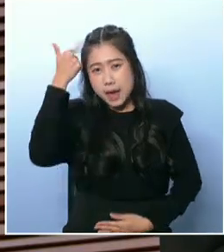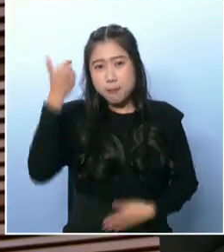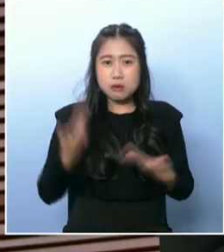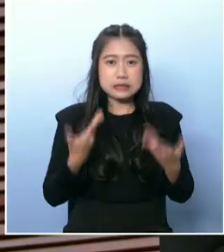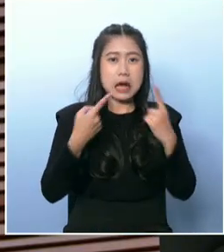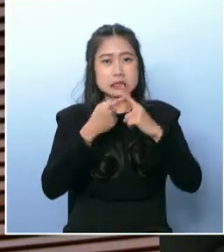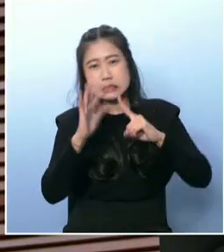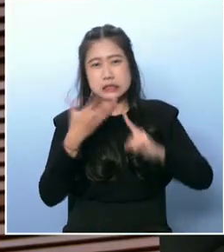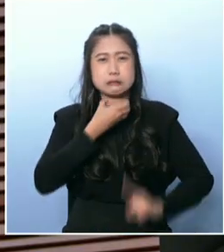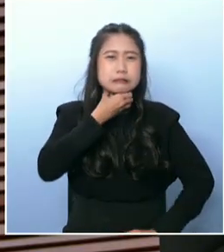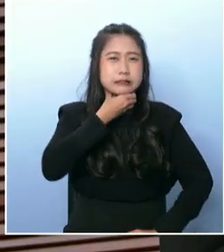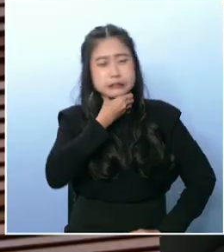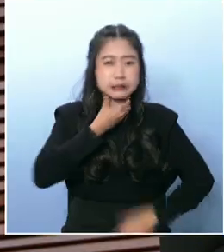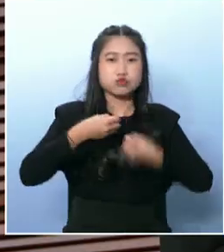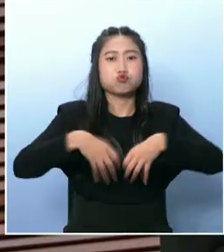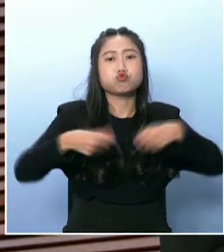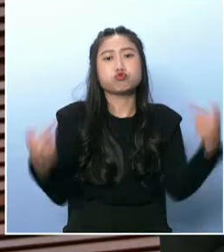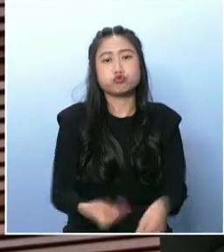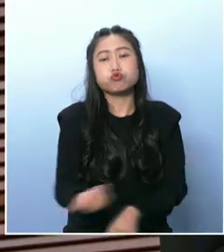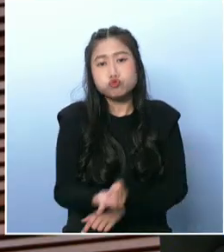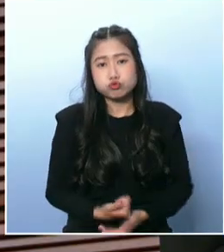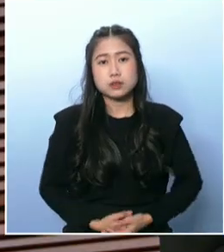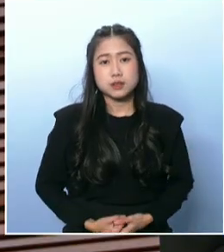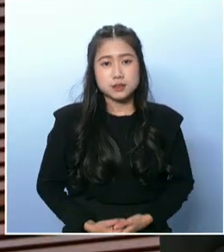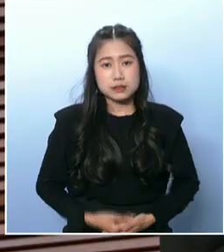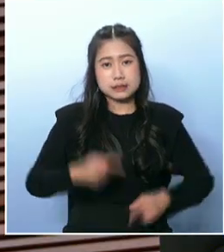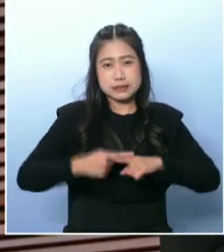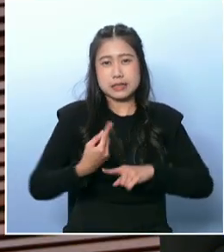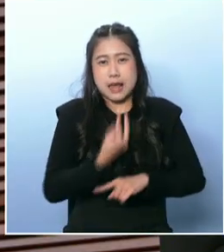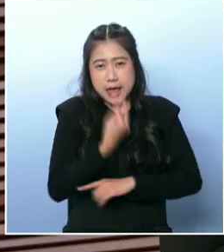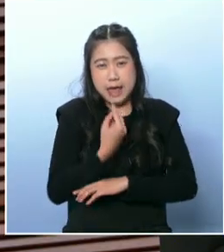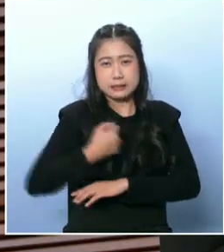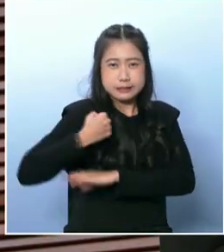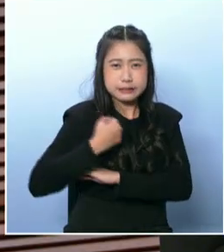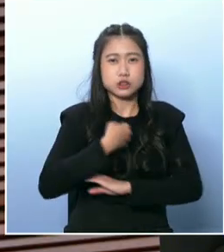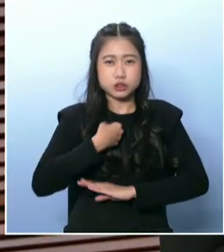coming 3 years, hopefully to alleviate the manpower burden.